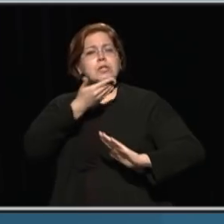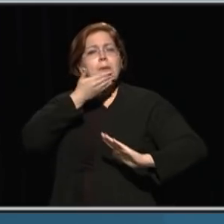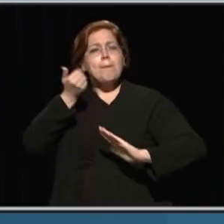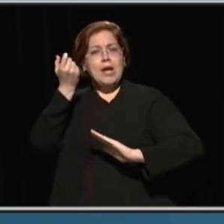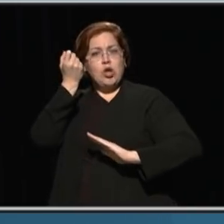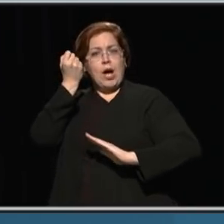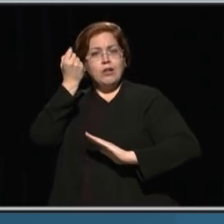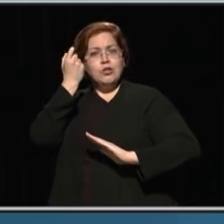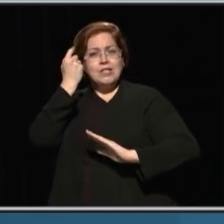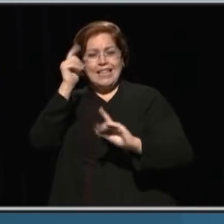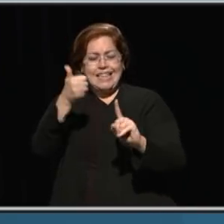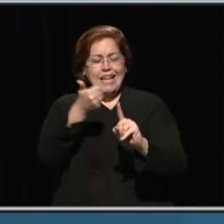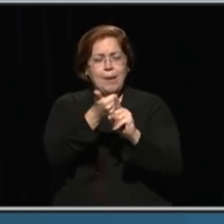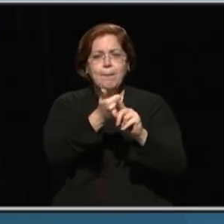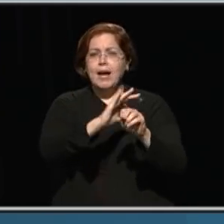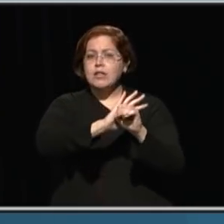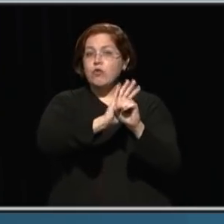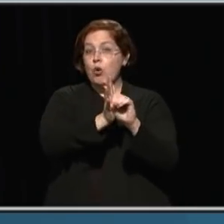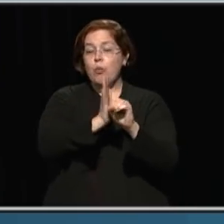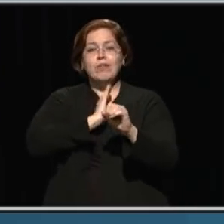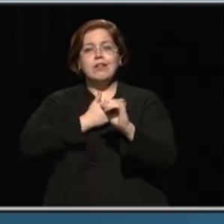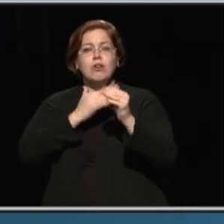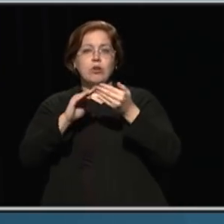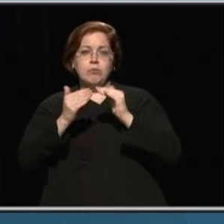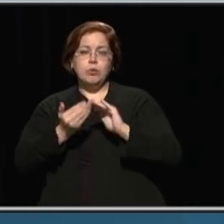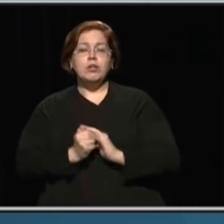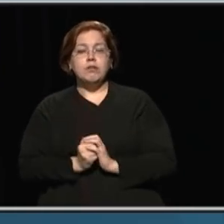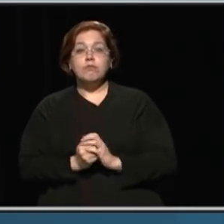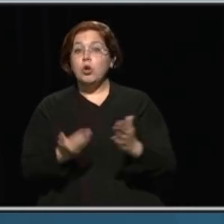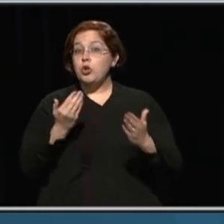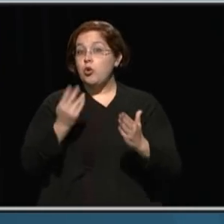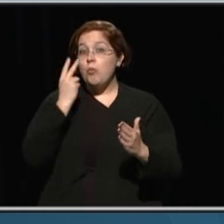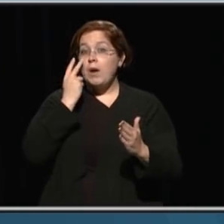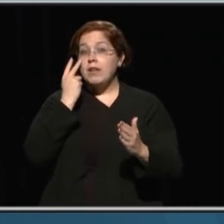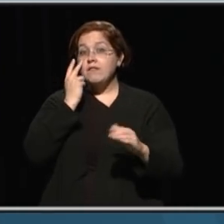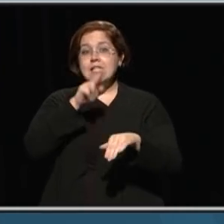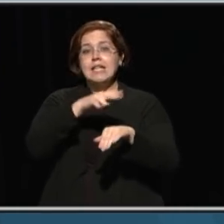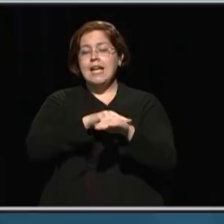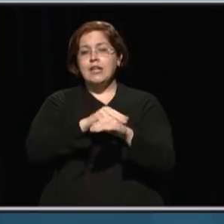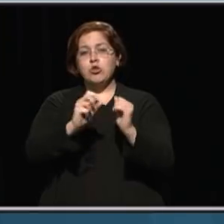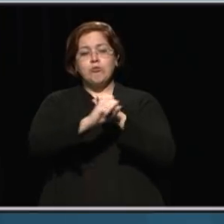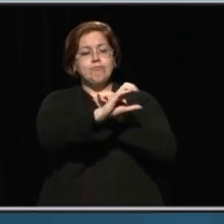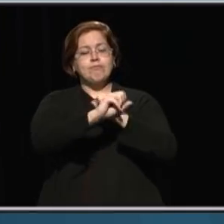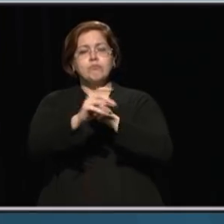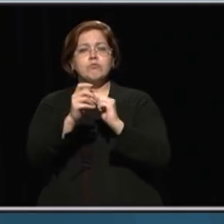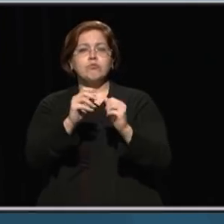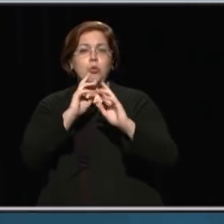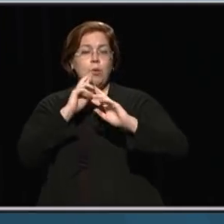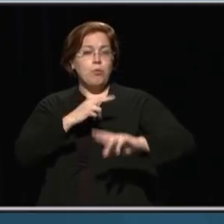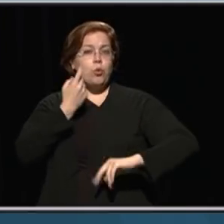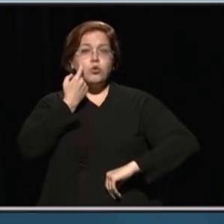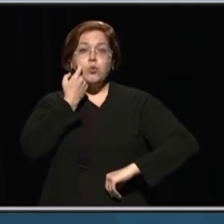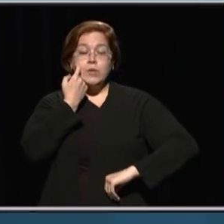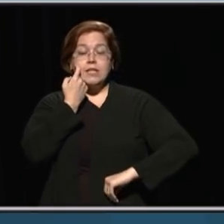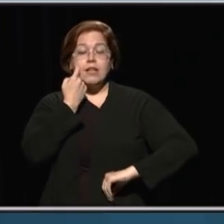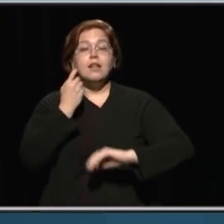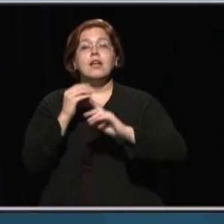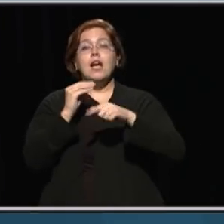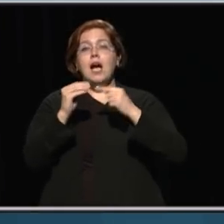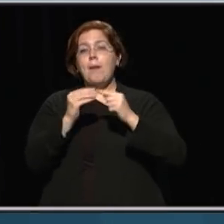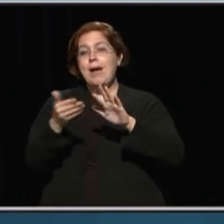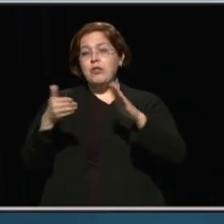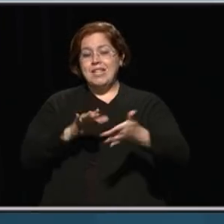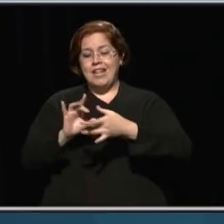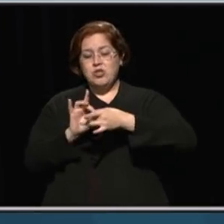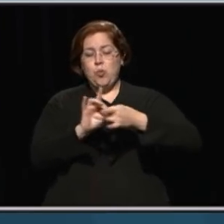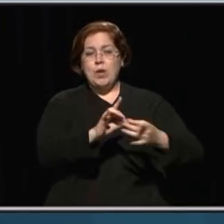understand the impact of COVID-19 in our community. You may have seen national reports previously over the last few months about deaths